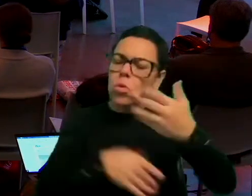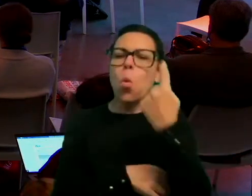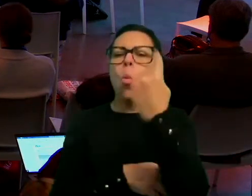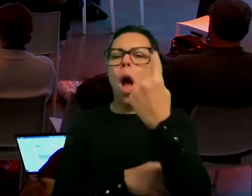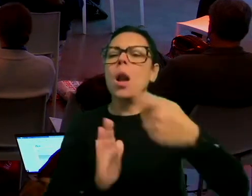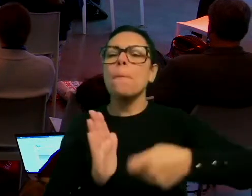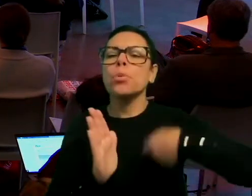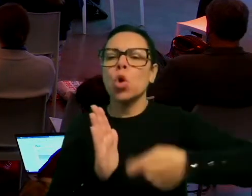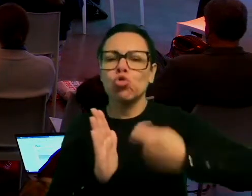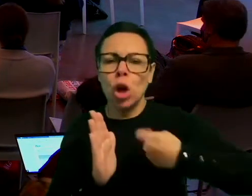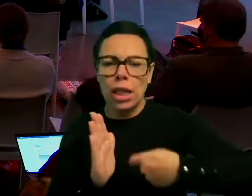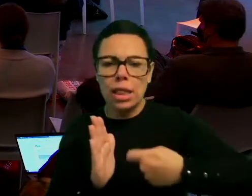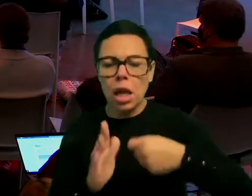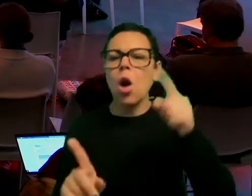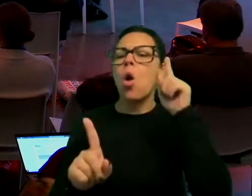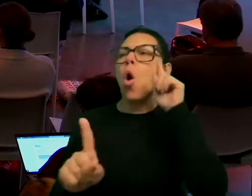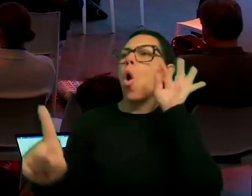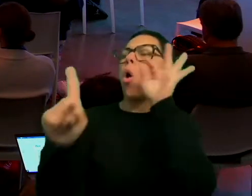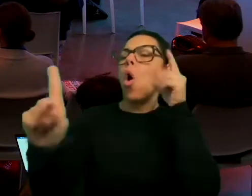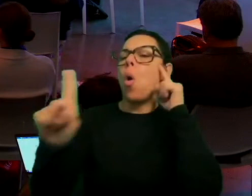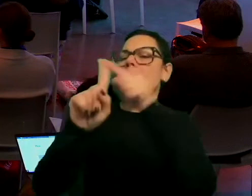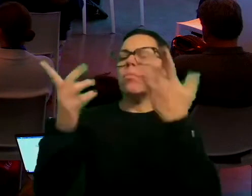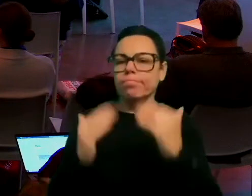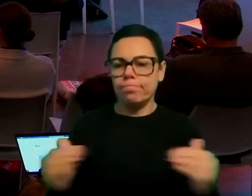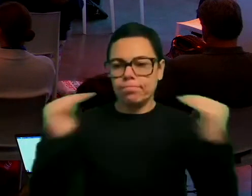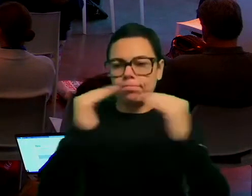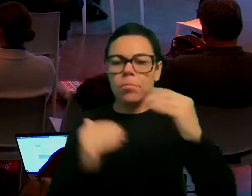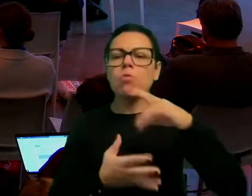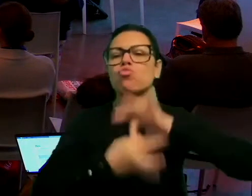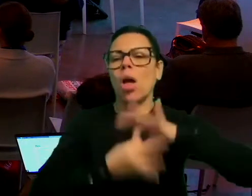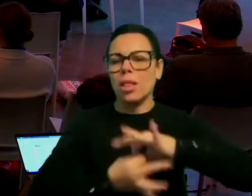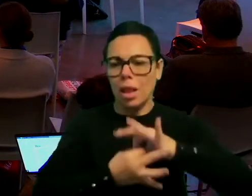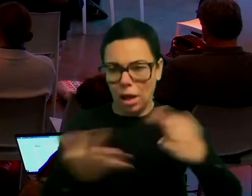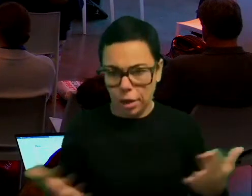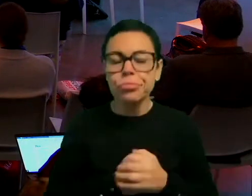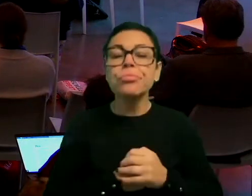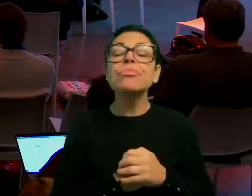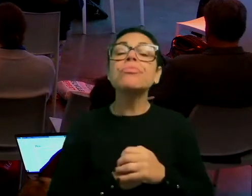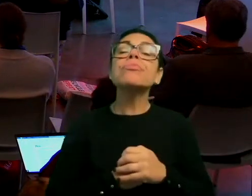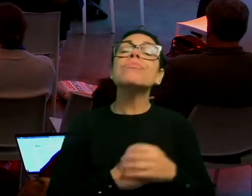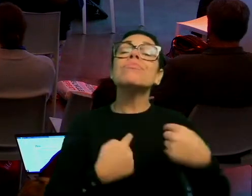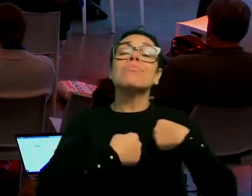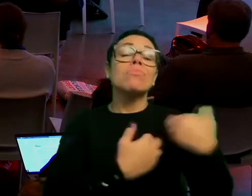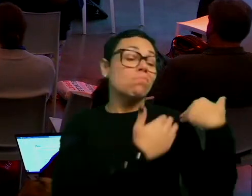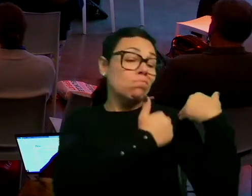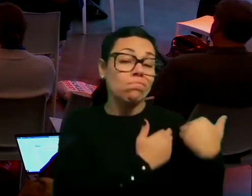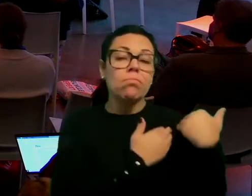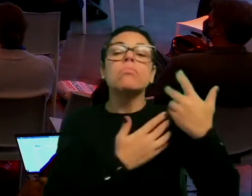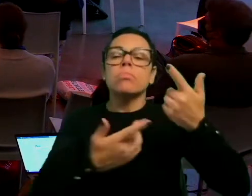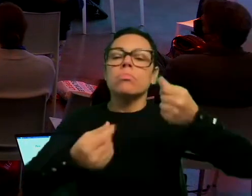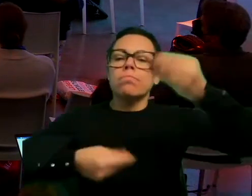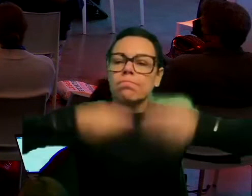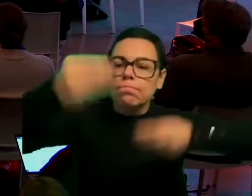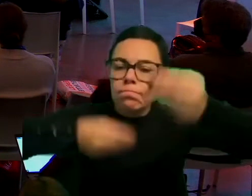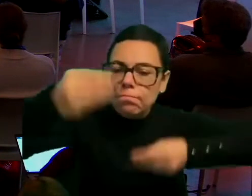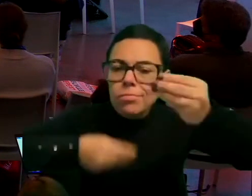DG Reform already, and I'm responsible for budgeting projects, and for example, green and gender budgeting are